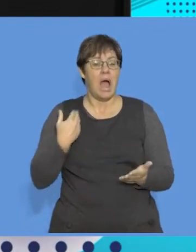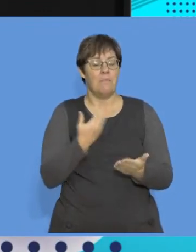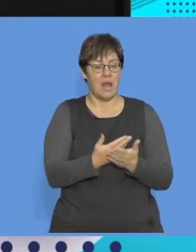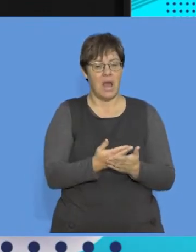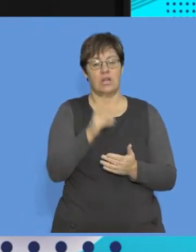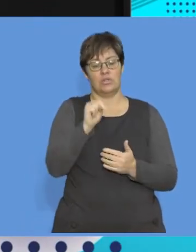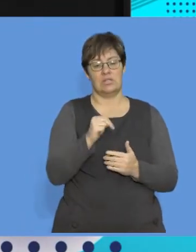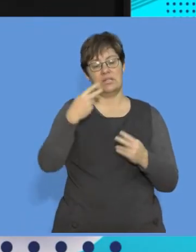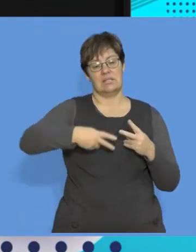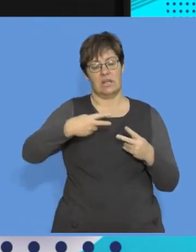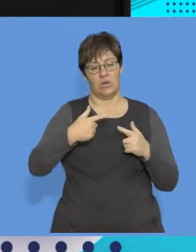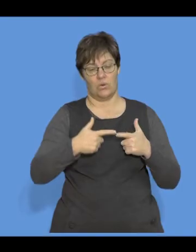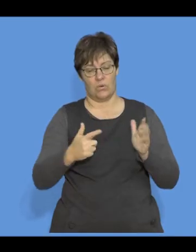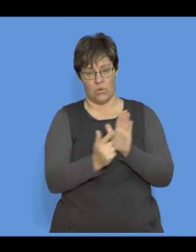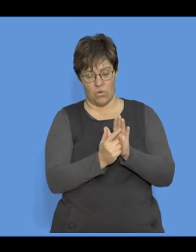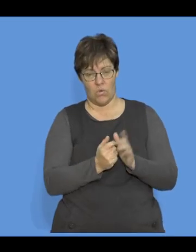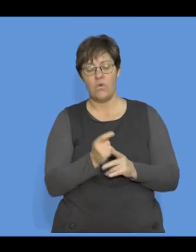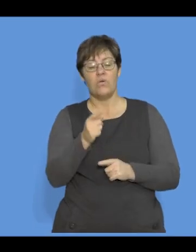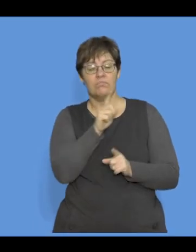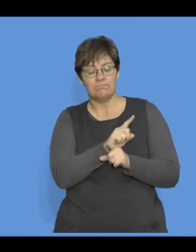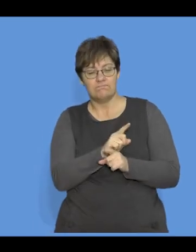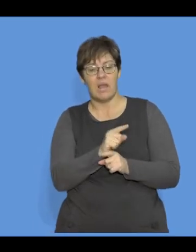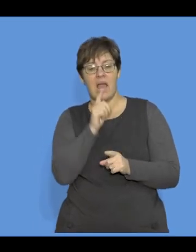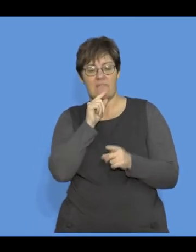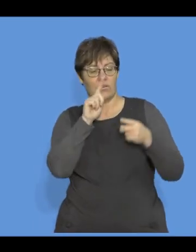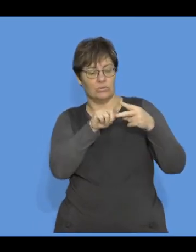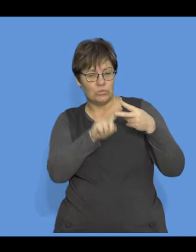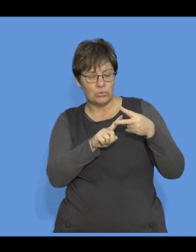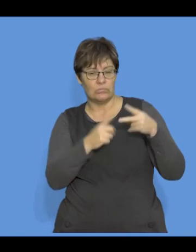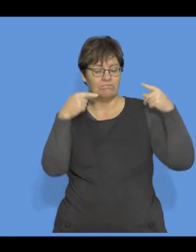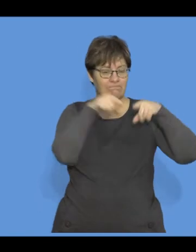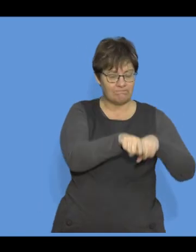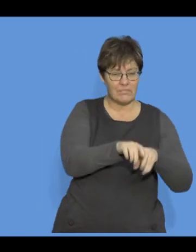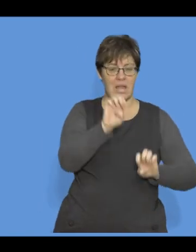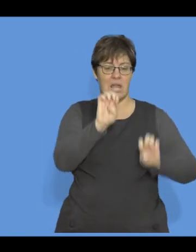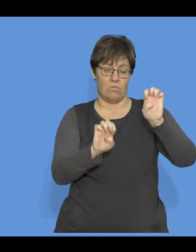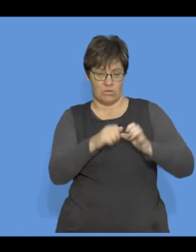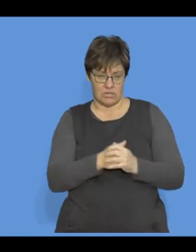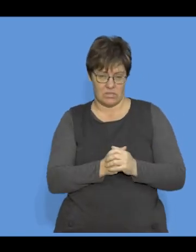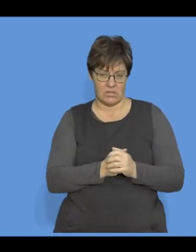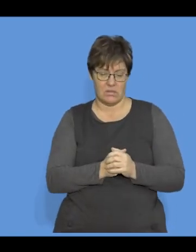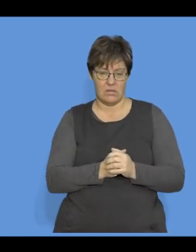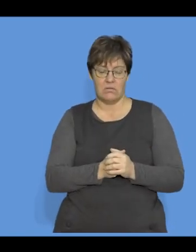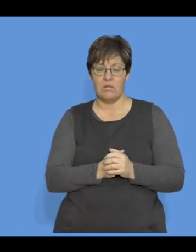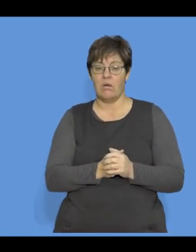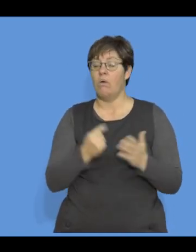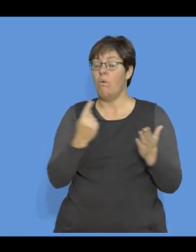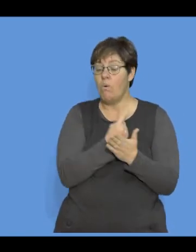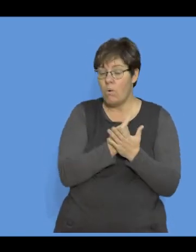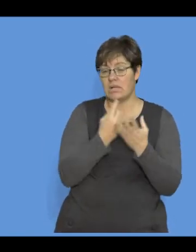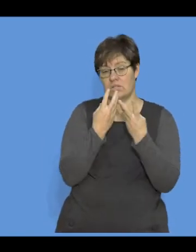to need to solve it in terms of two simultaneous equations. So always solve it